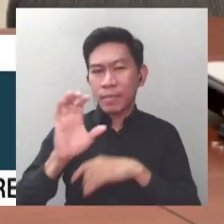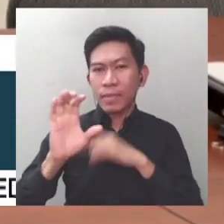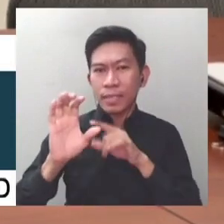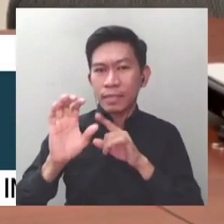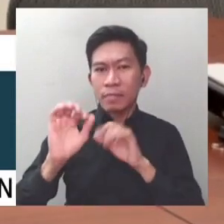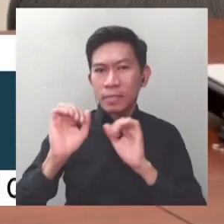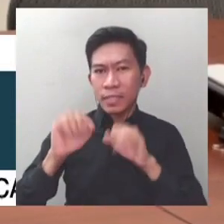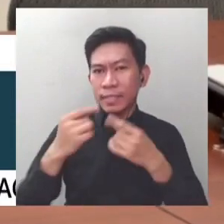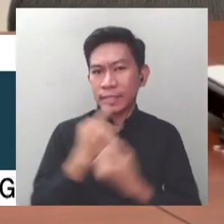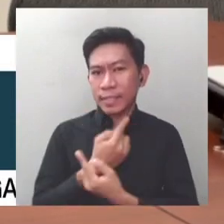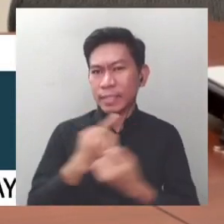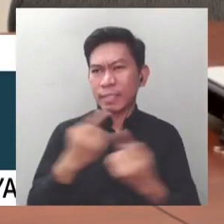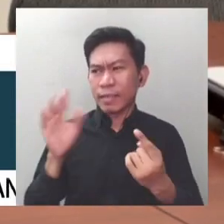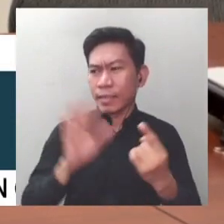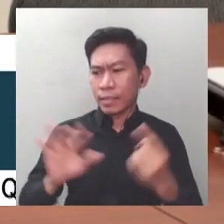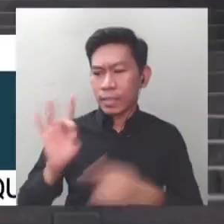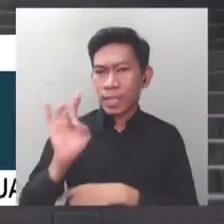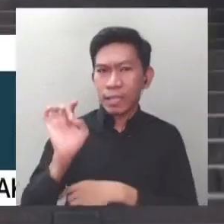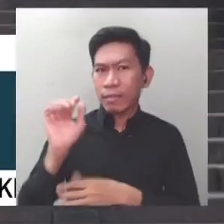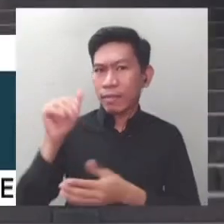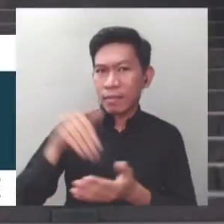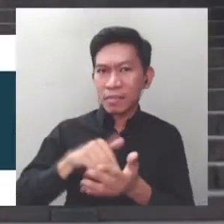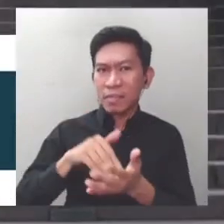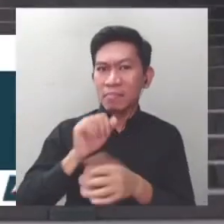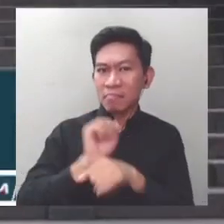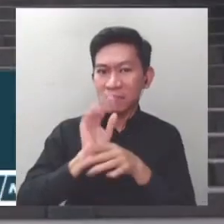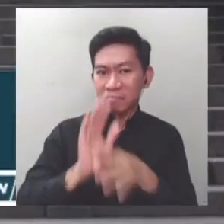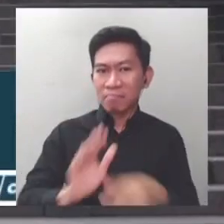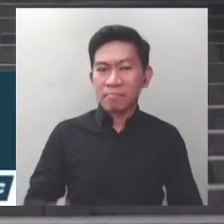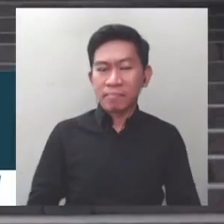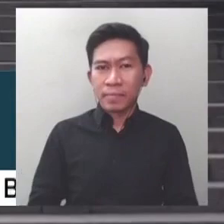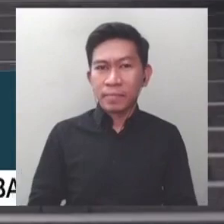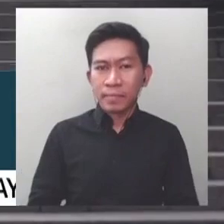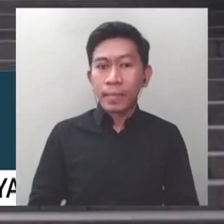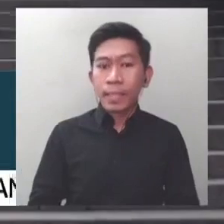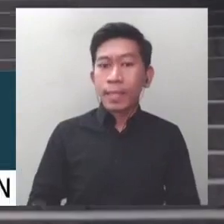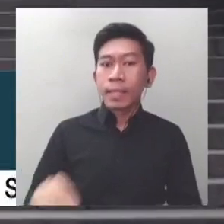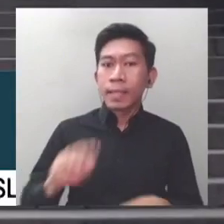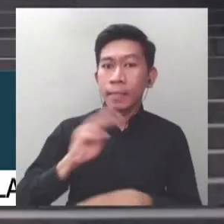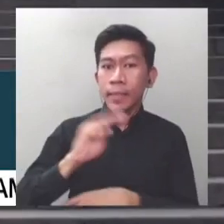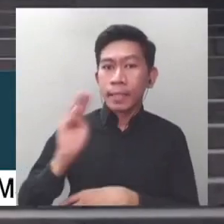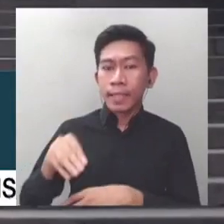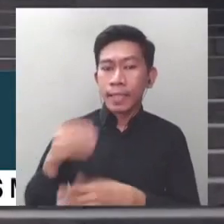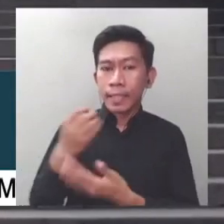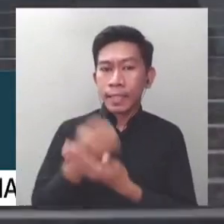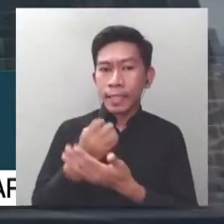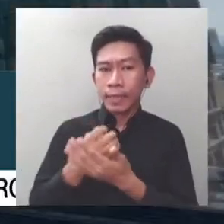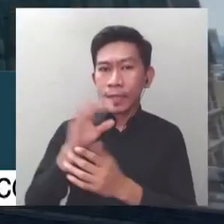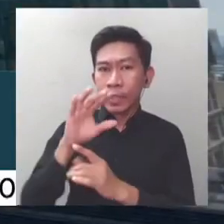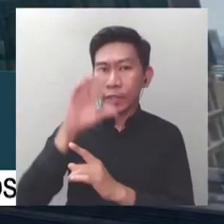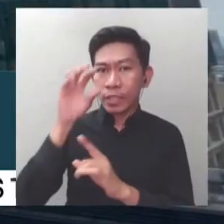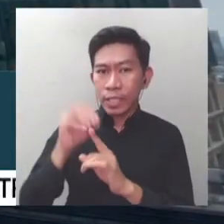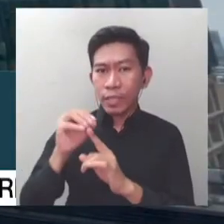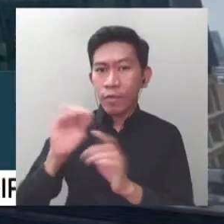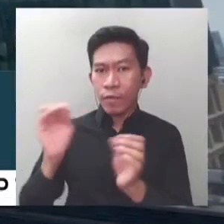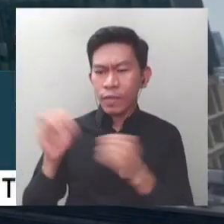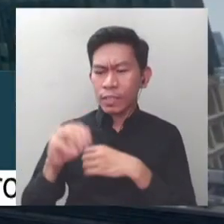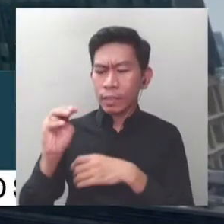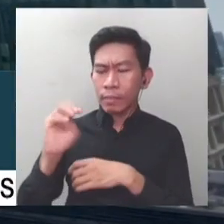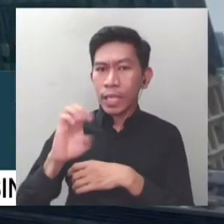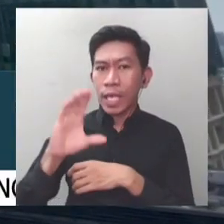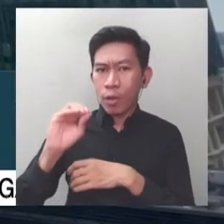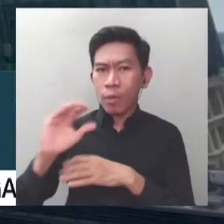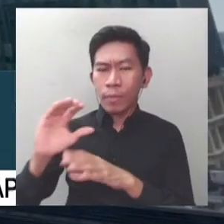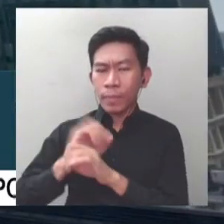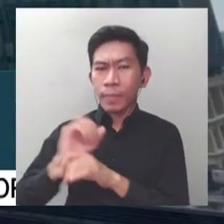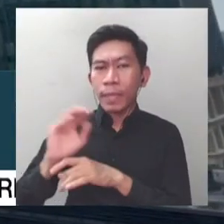like 800,000 workers. The Manila Economic and Cultural Office, or MECO, says Taiwan is an ideal